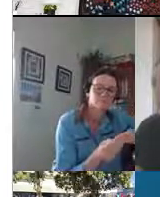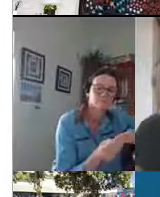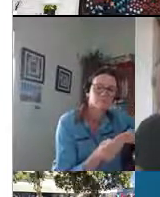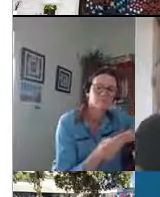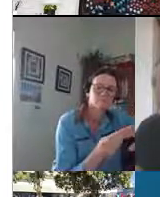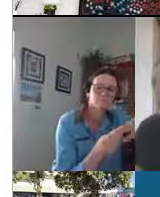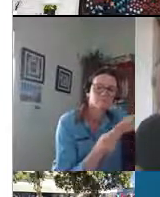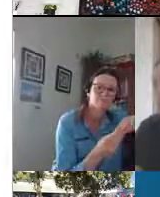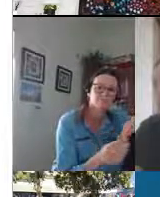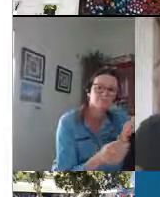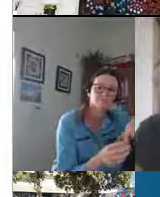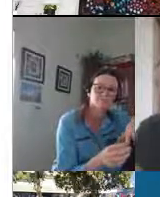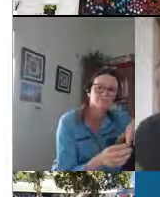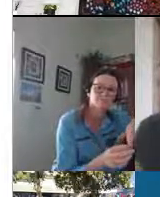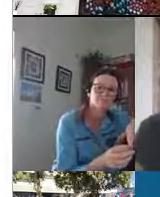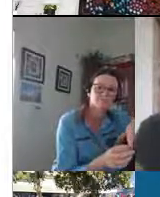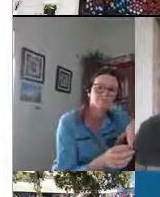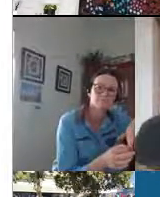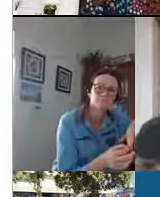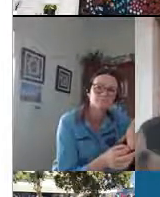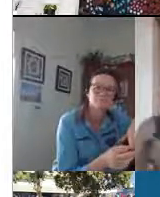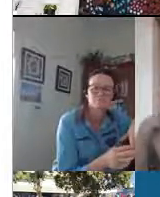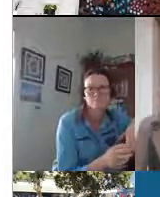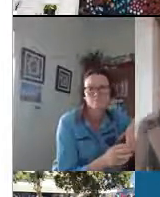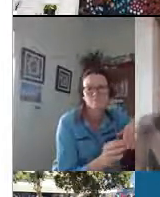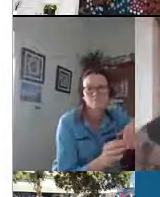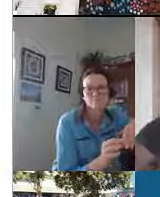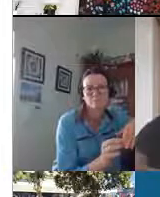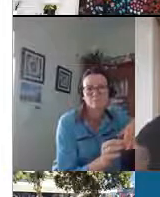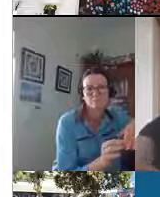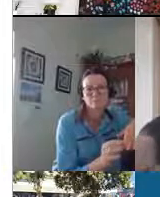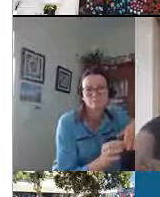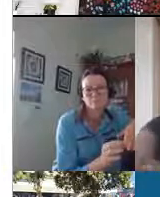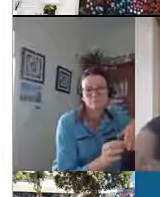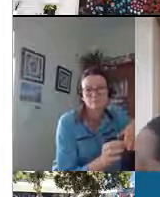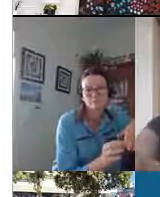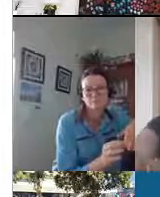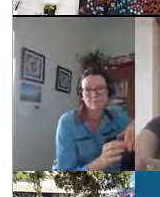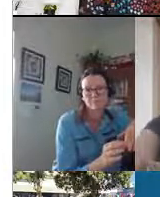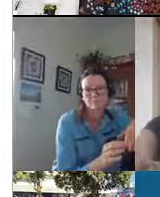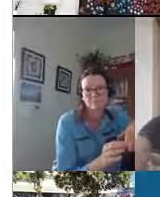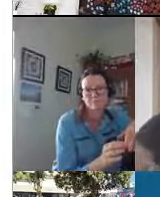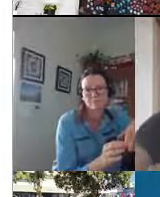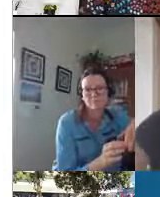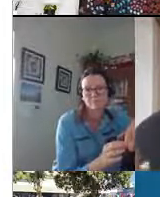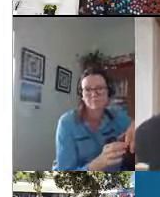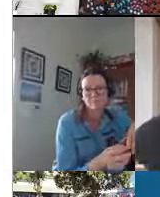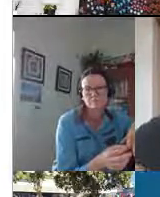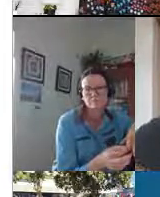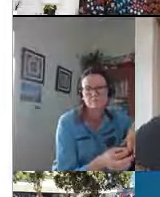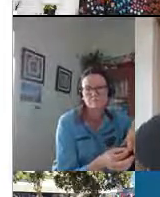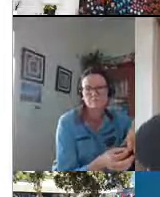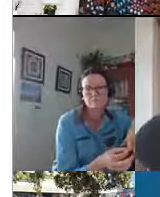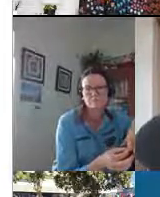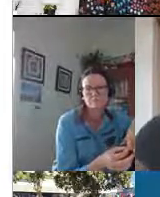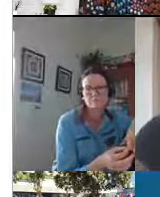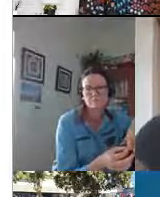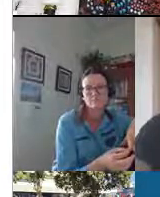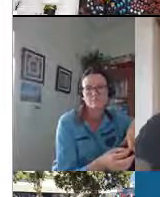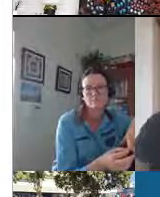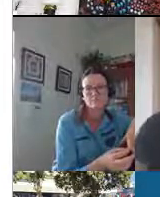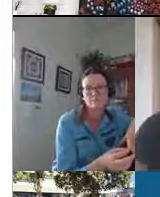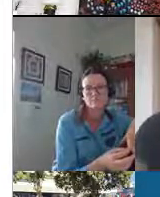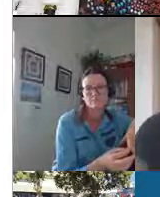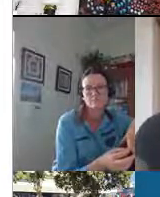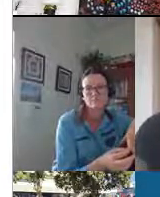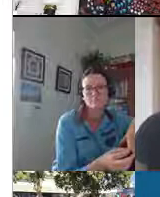probably the most promising one, where the local group and called Jenny Energy and University of New South Wales did a study looking at